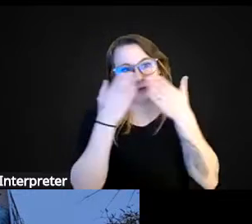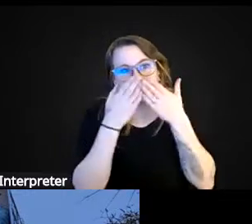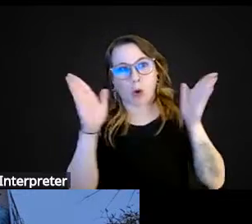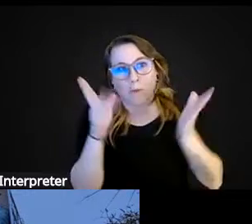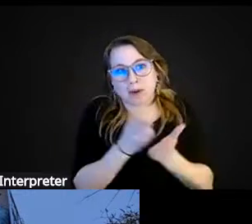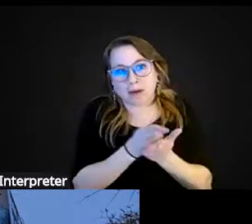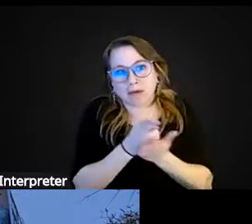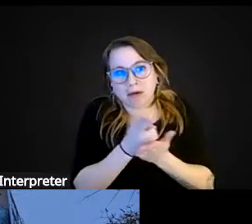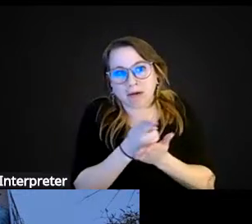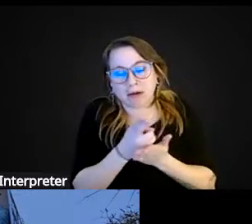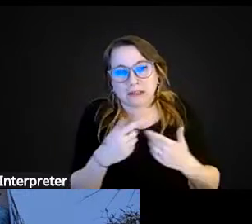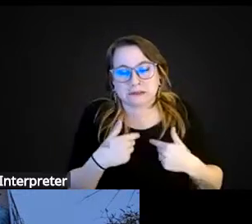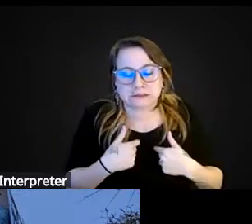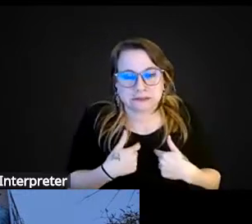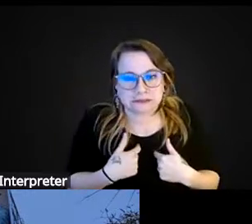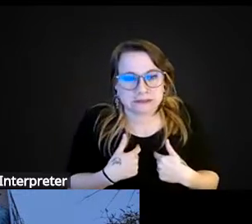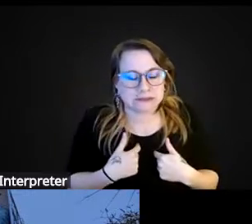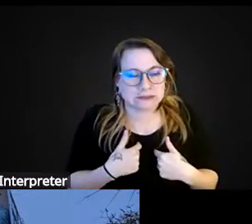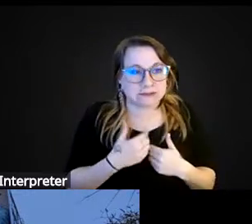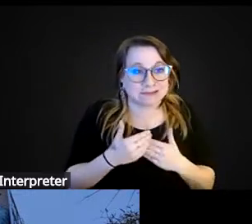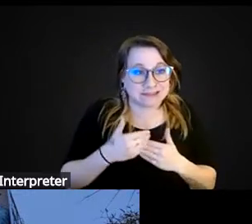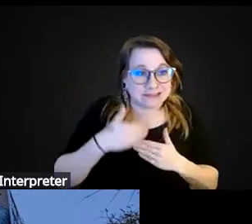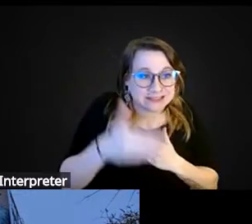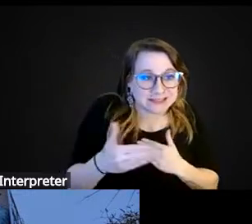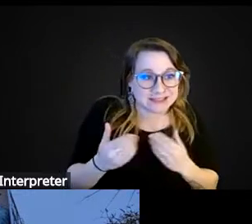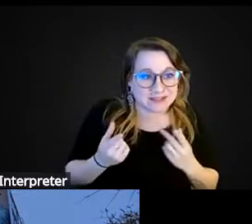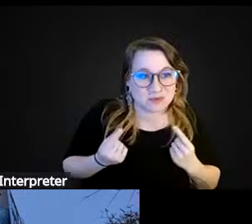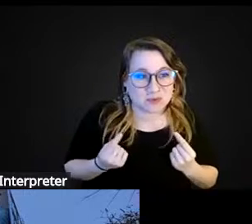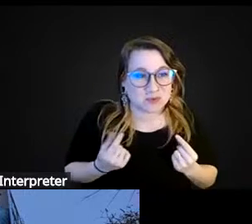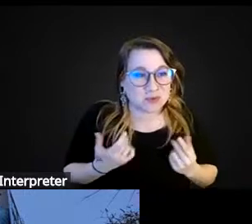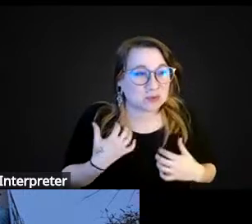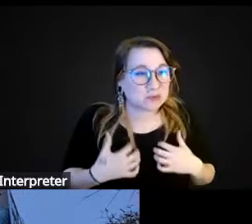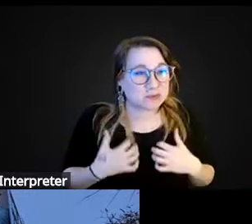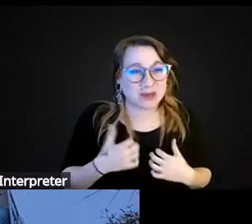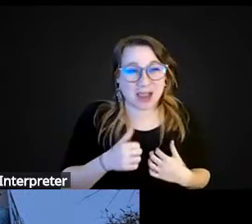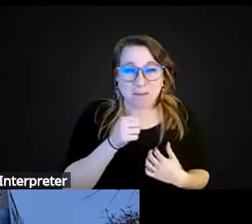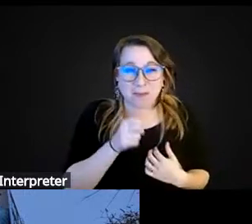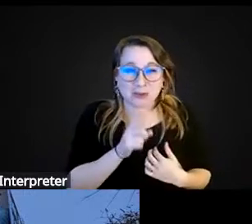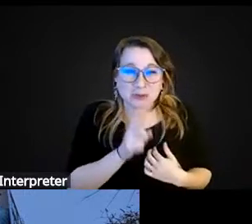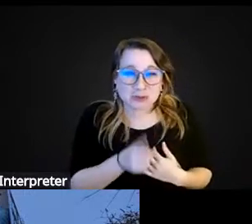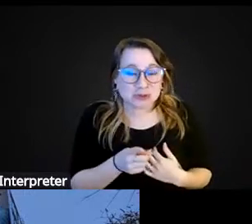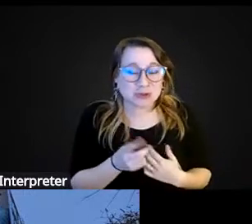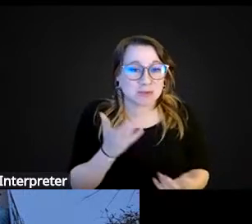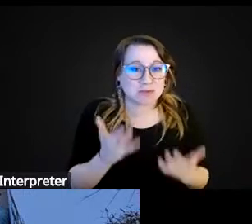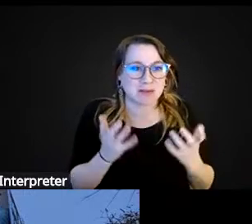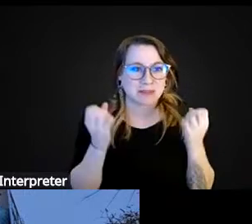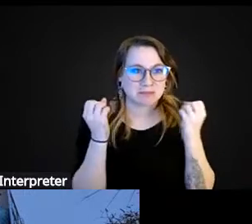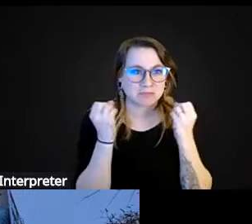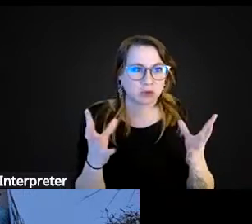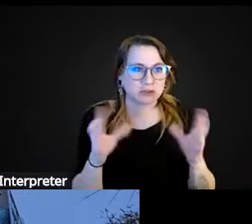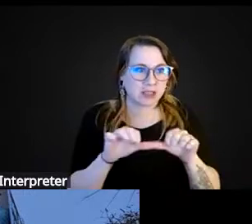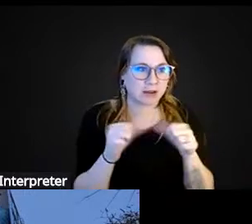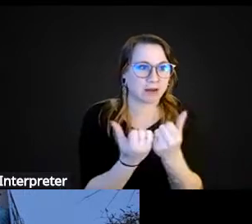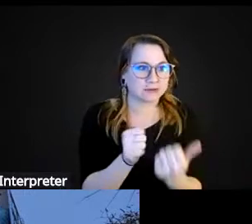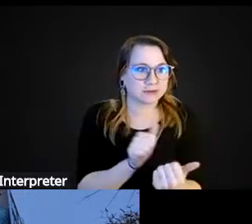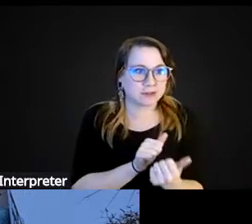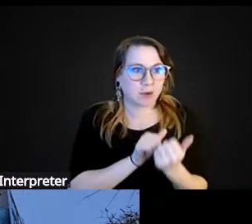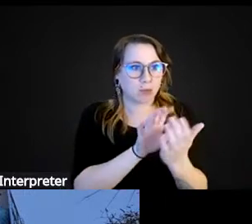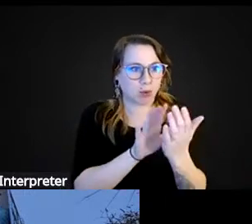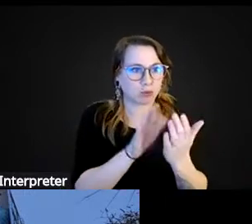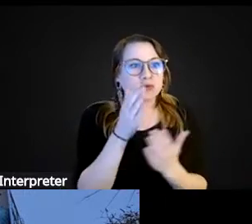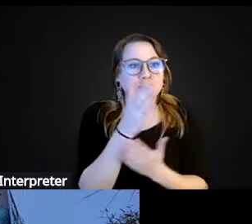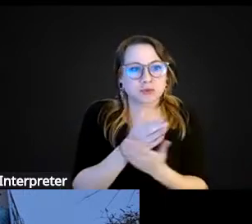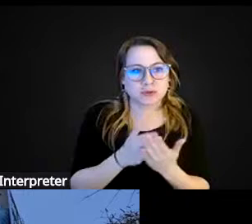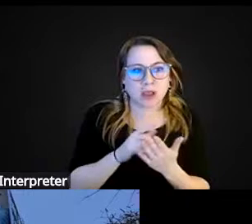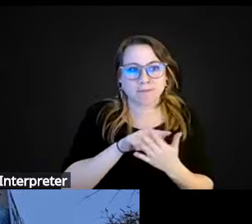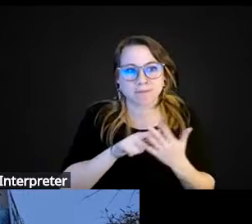not sure what next steps to take. So I think it might be a multi-agency approach to some of the concerns